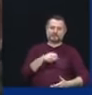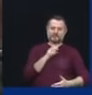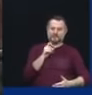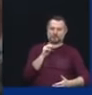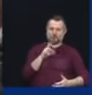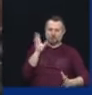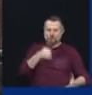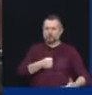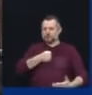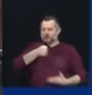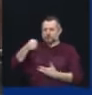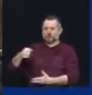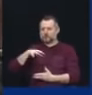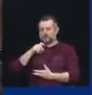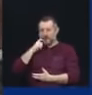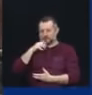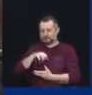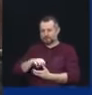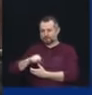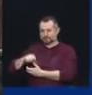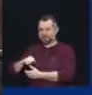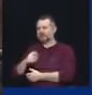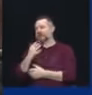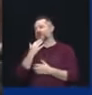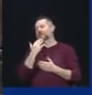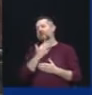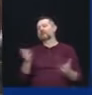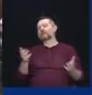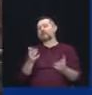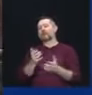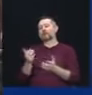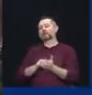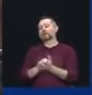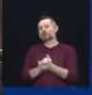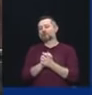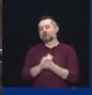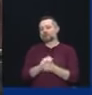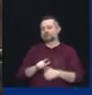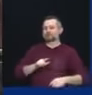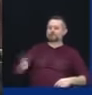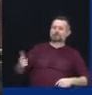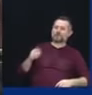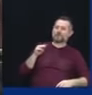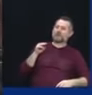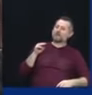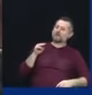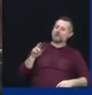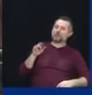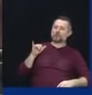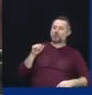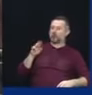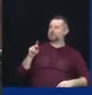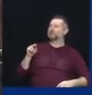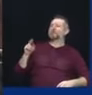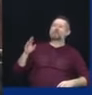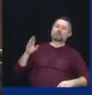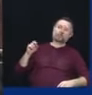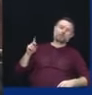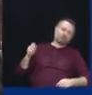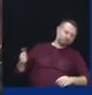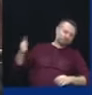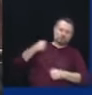and congratulations again, let's hear from Mr. Ryan Burke, who's the head cider maker, then Chris Kelder from the Farm